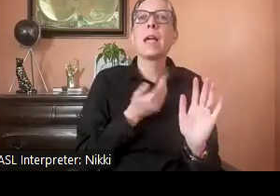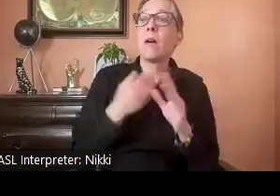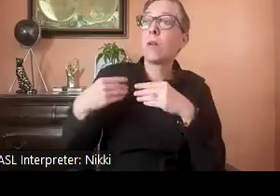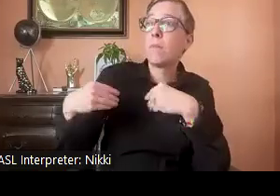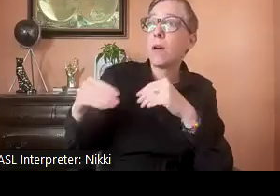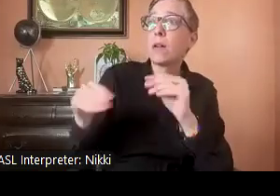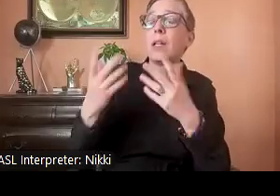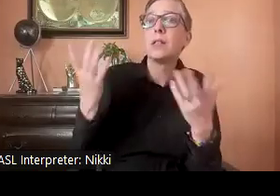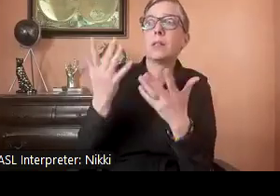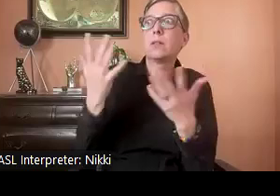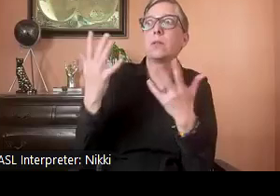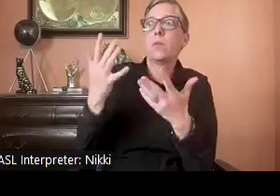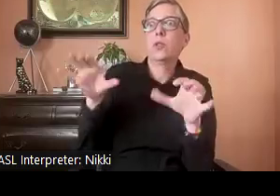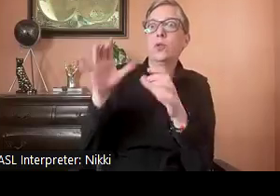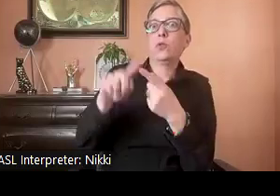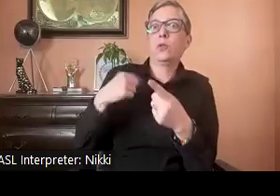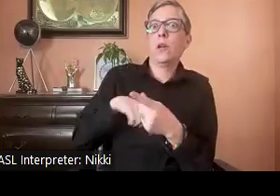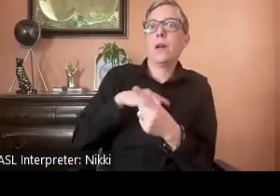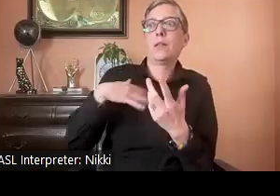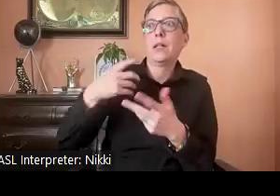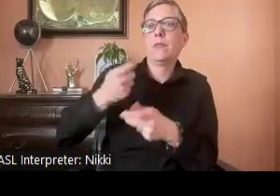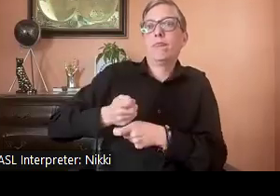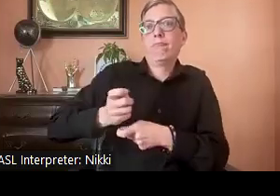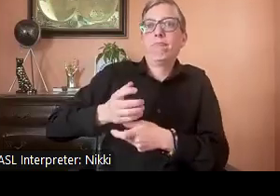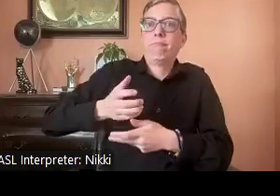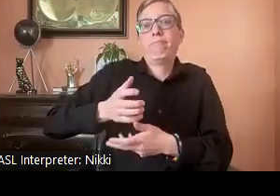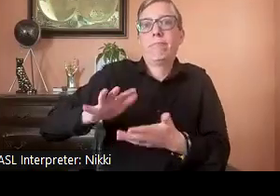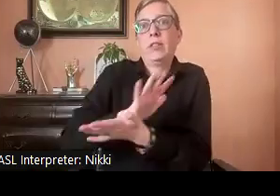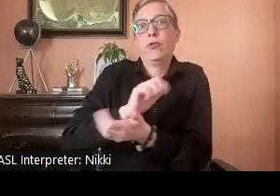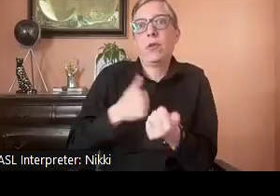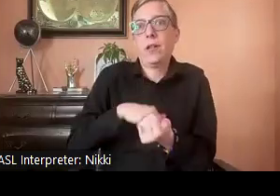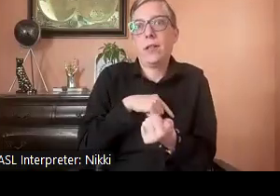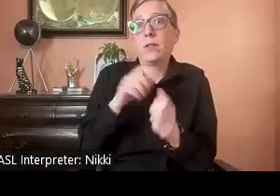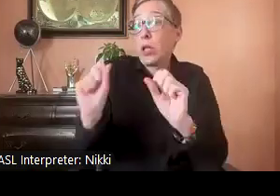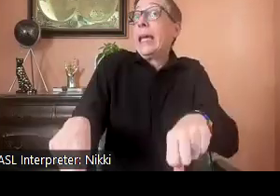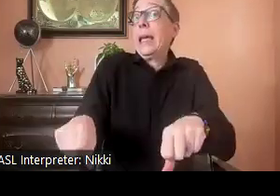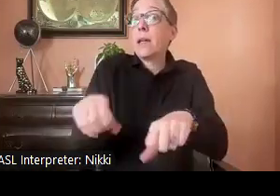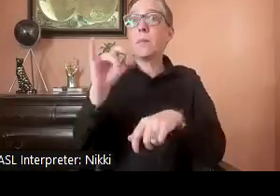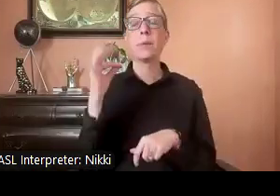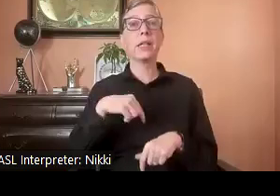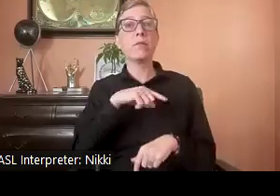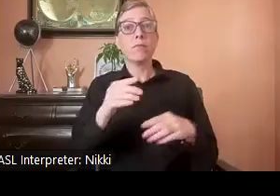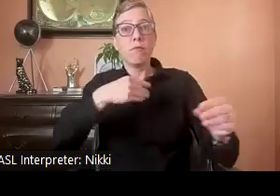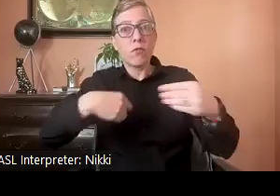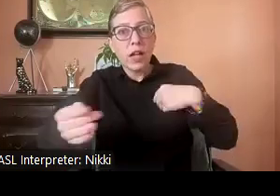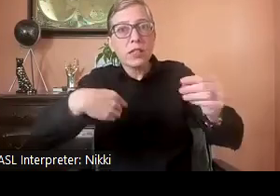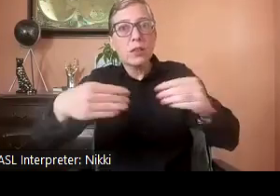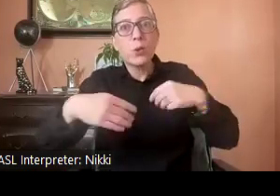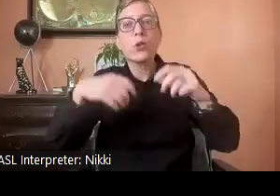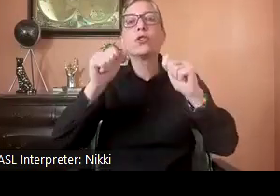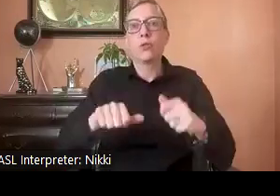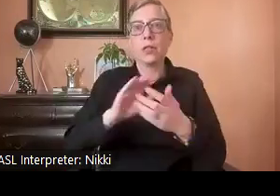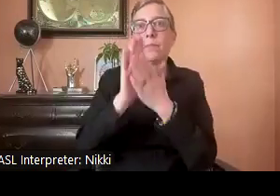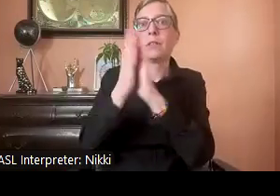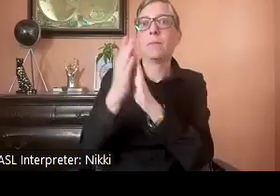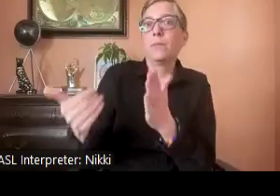us. And so if you are nimble and agile in that process, you move towards renewal and kind of starting the